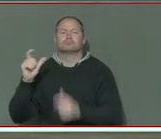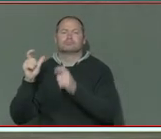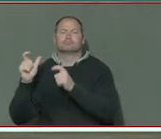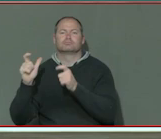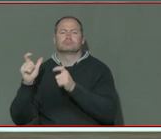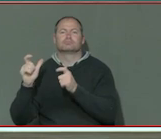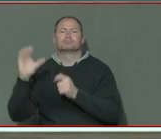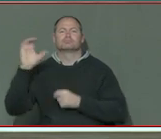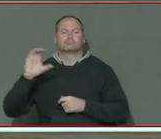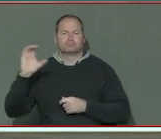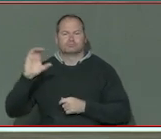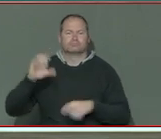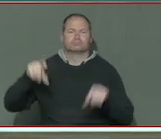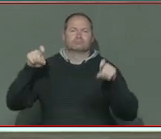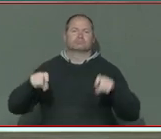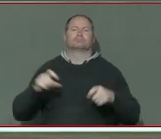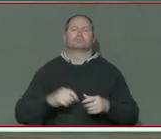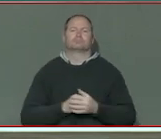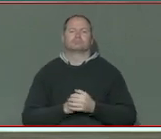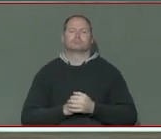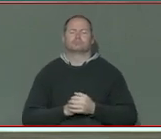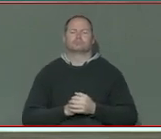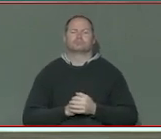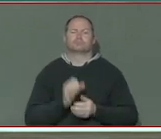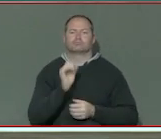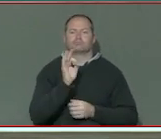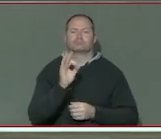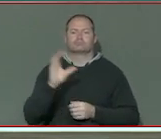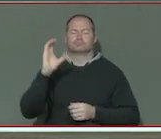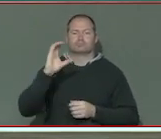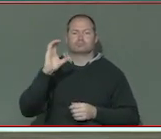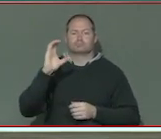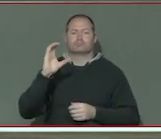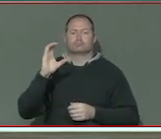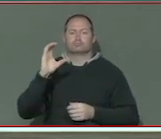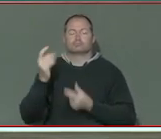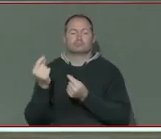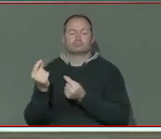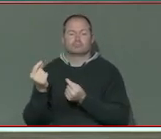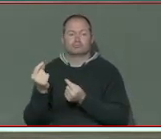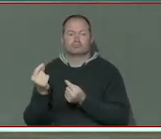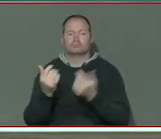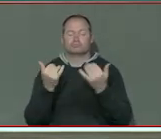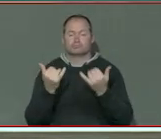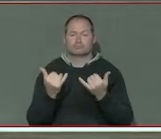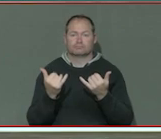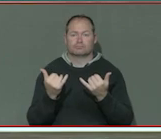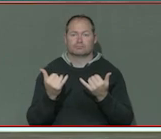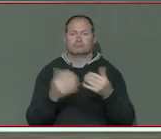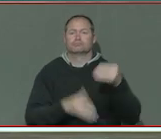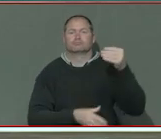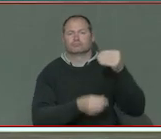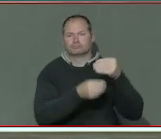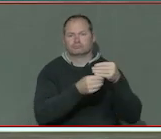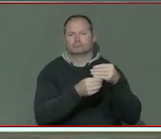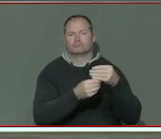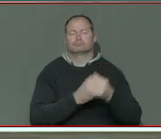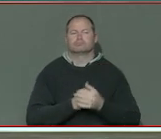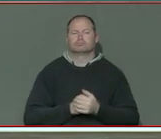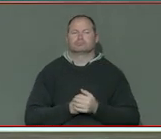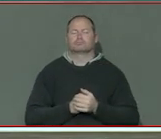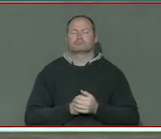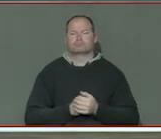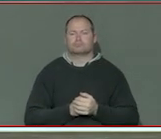Credit. Am I right? And if my creditors control is credited, it must be added. It must